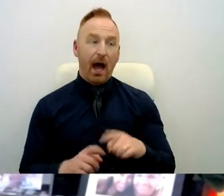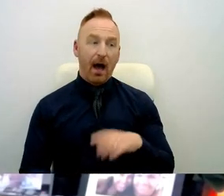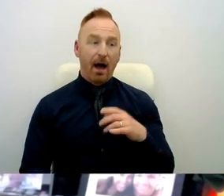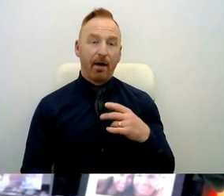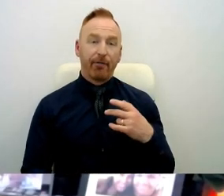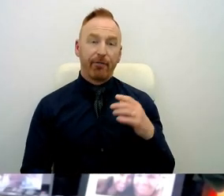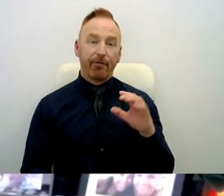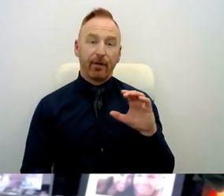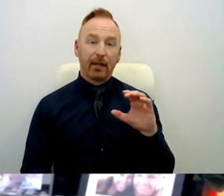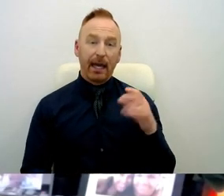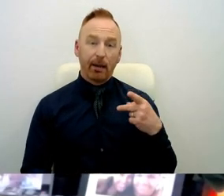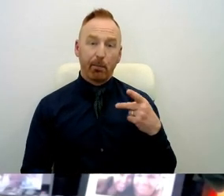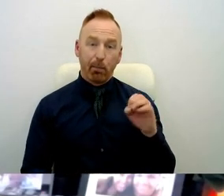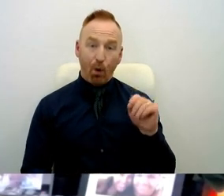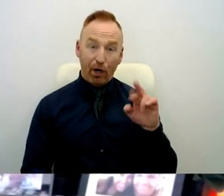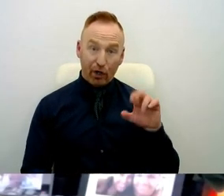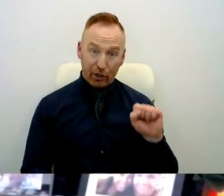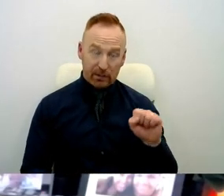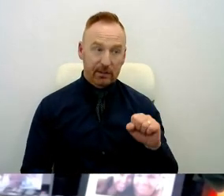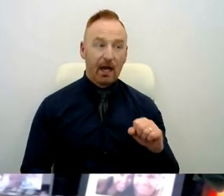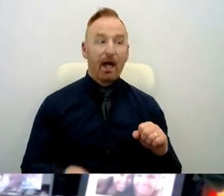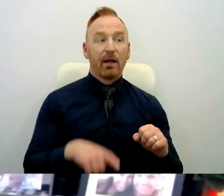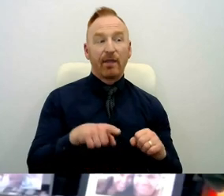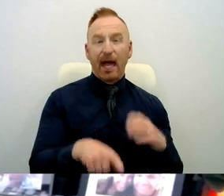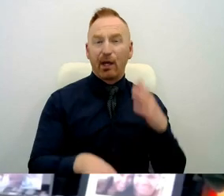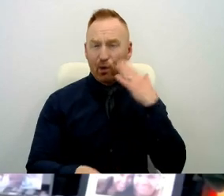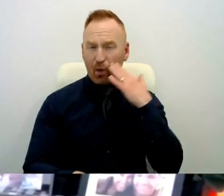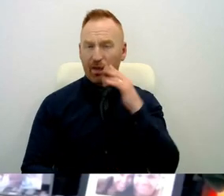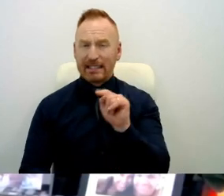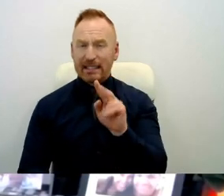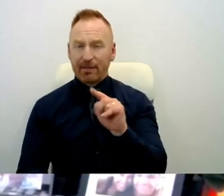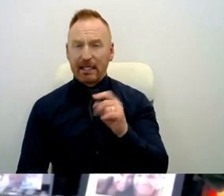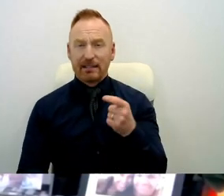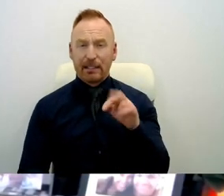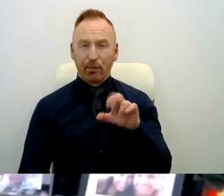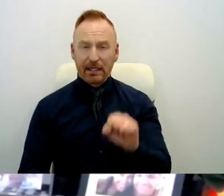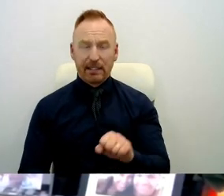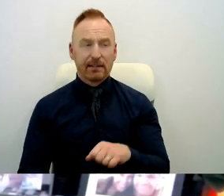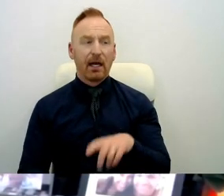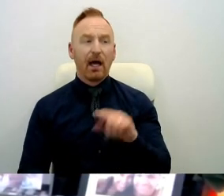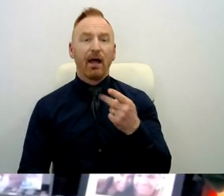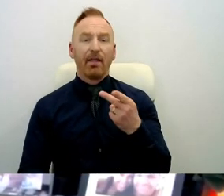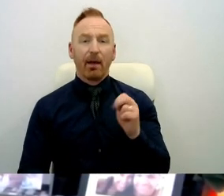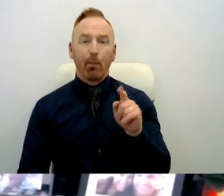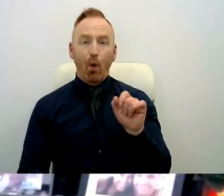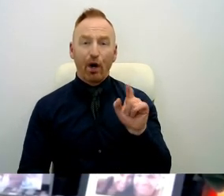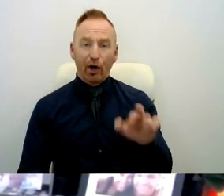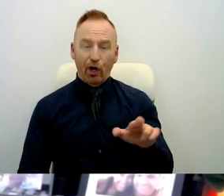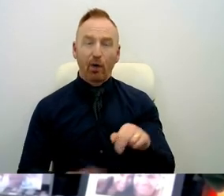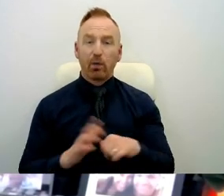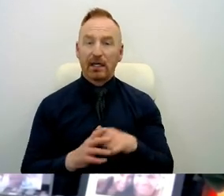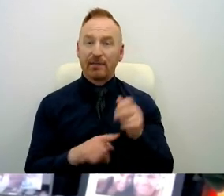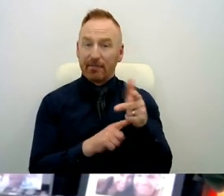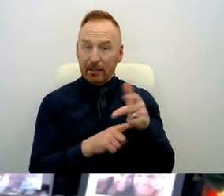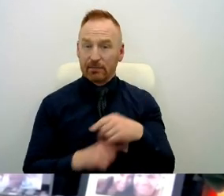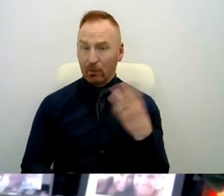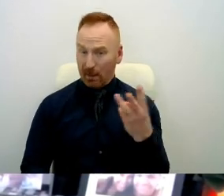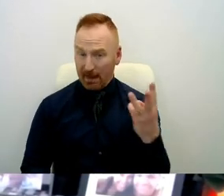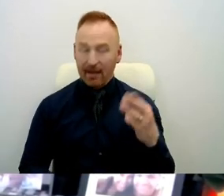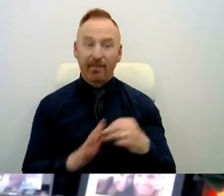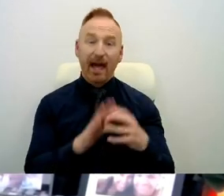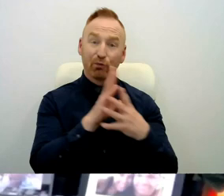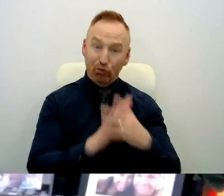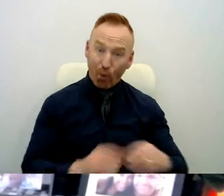everyone is probably aware, the TV series The Porter, which was filmed in Winnipeg, tells that story of the